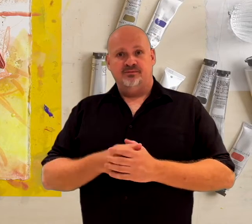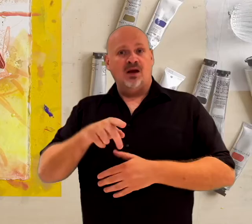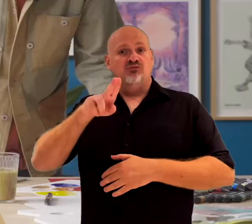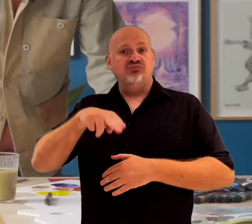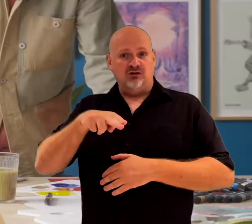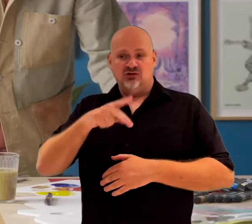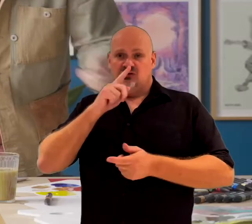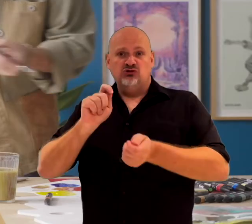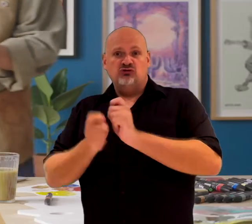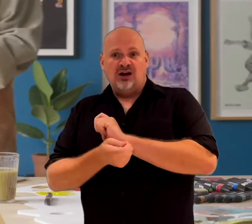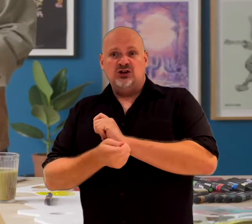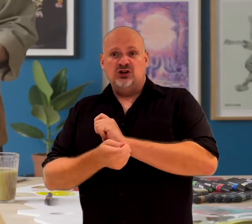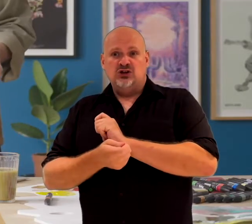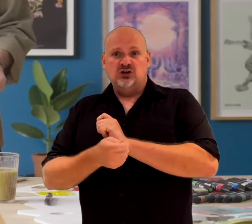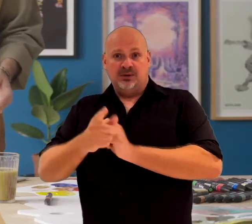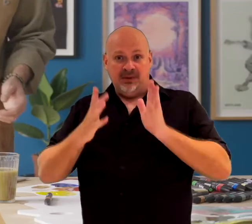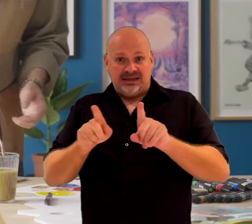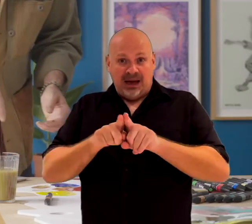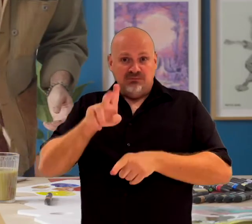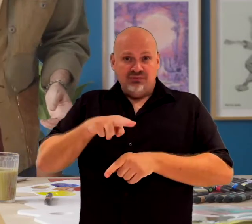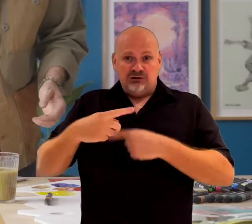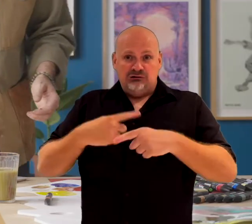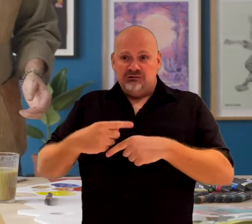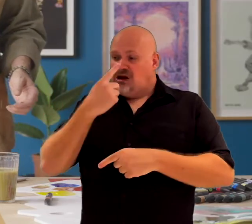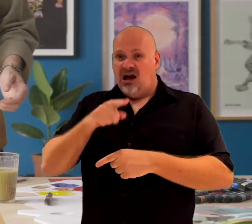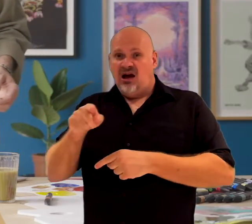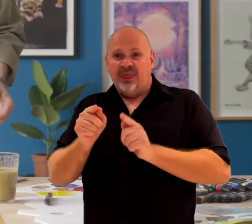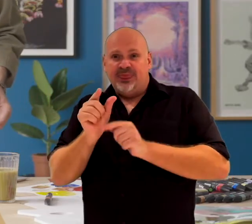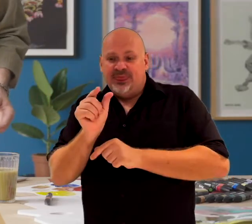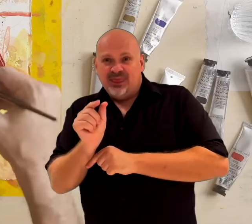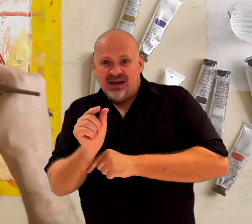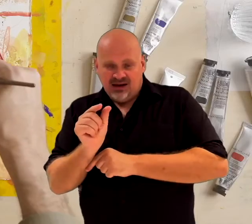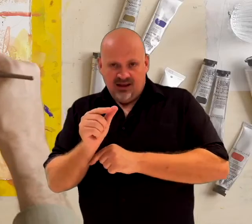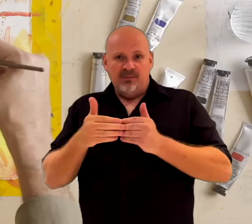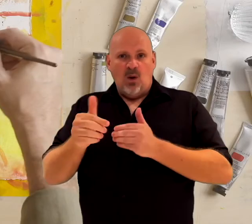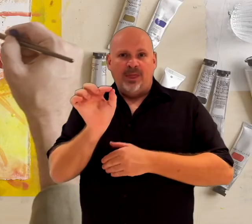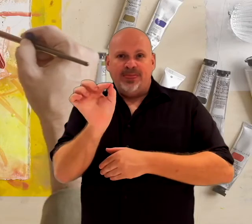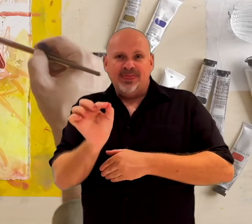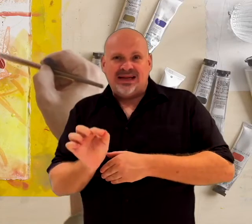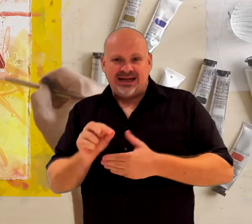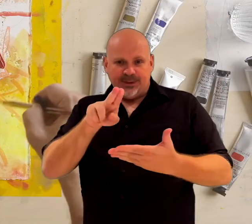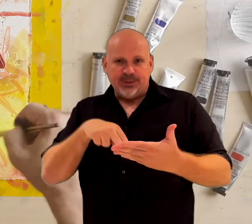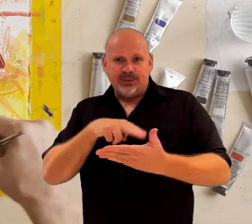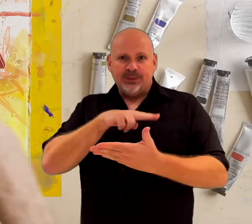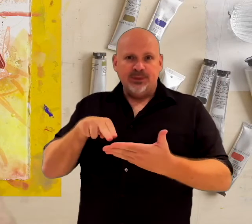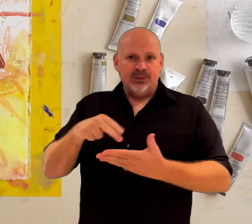You can switch brushes. You don't have to use the same brush all the time. You can use a thinner brush and it makes thinner